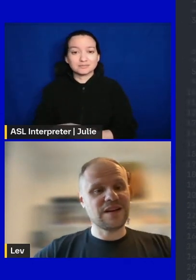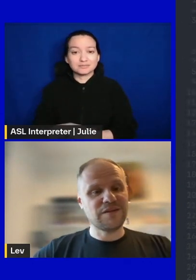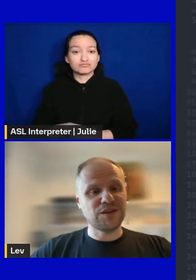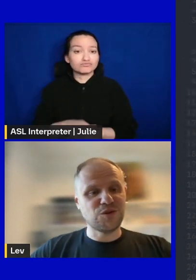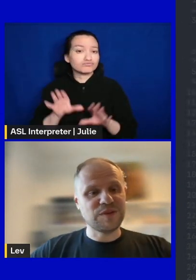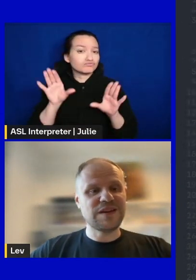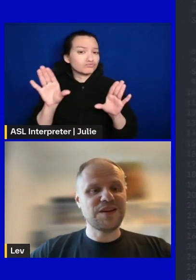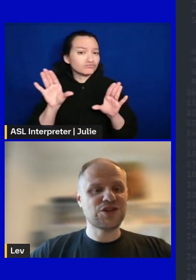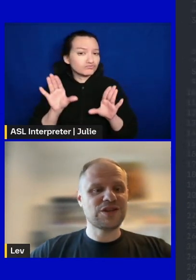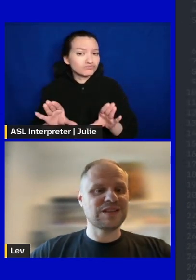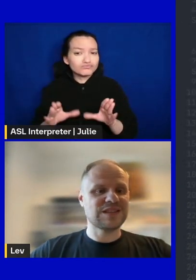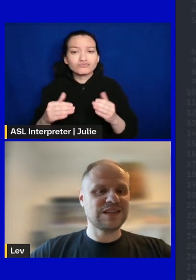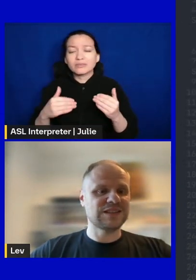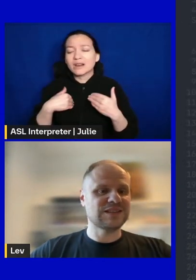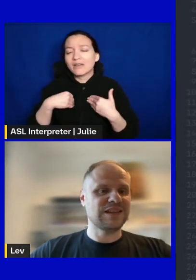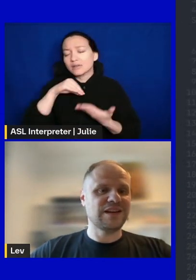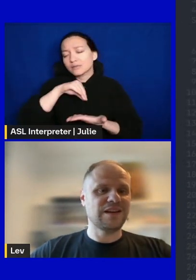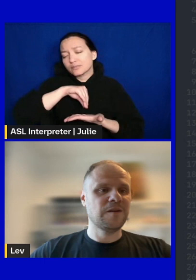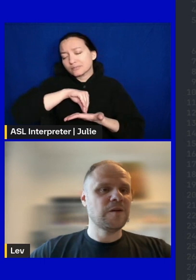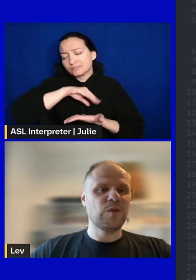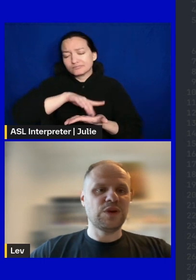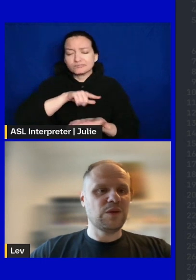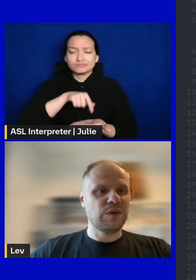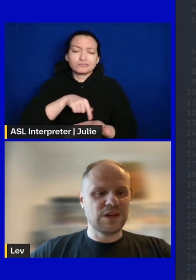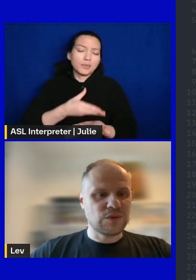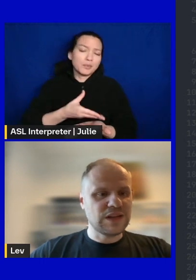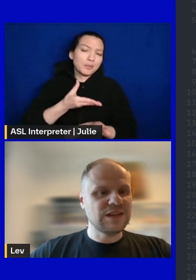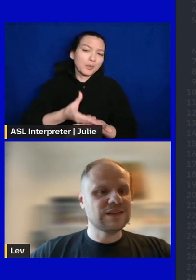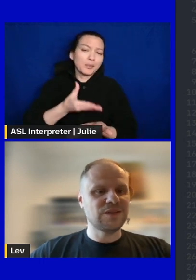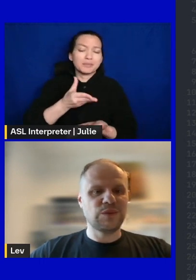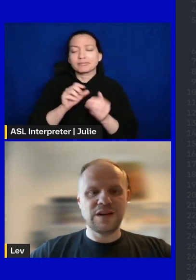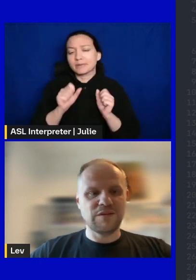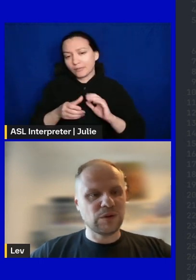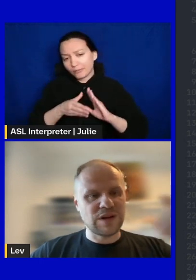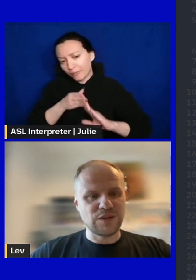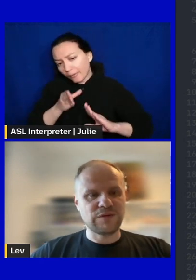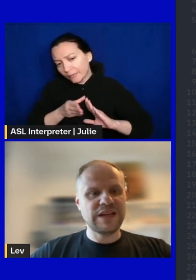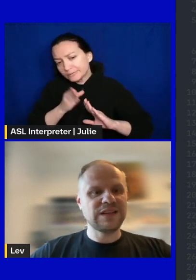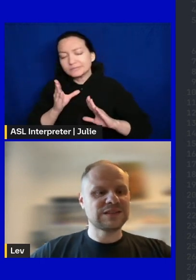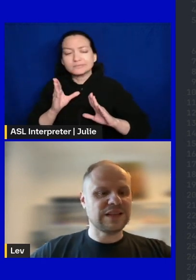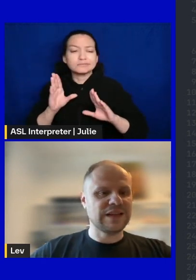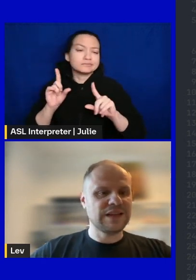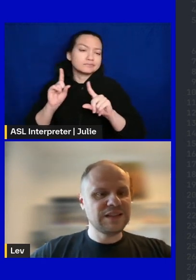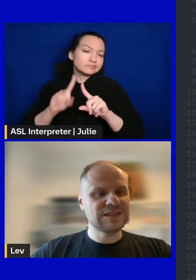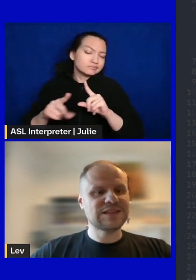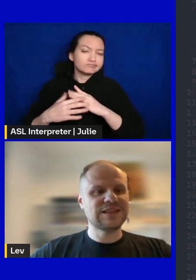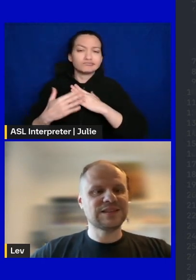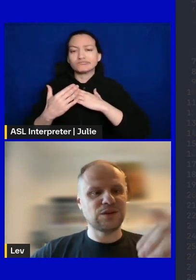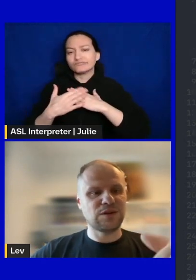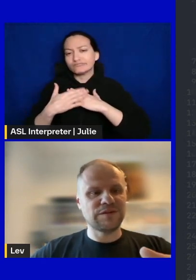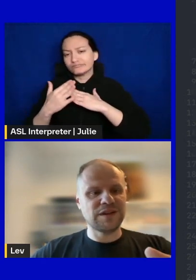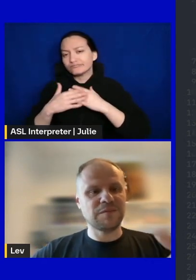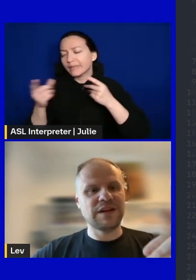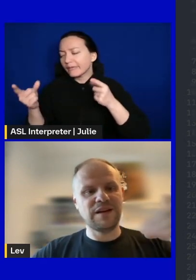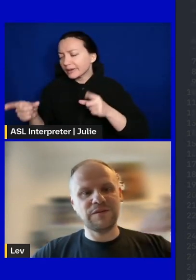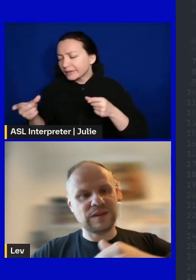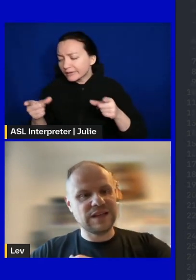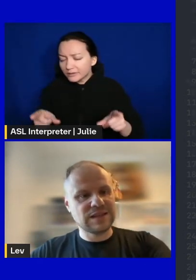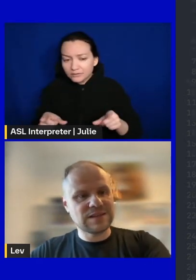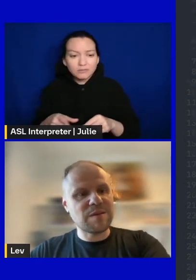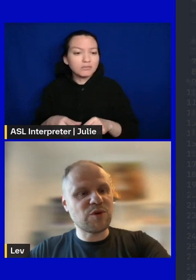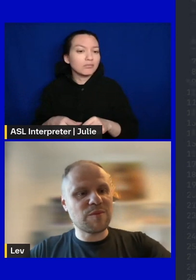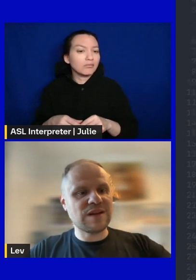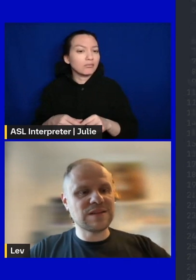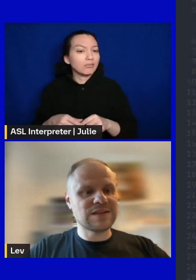great. I have a documentation that says we can run it, and we have all kind of flags like instance, and all of them have